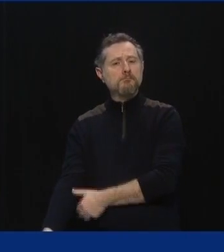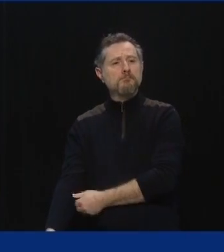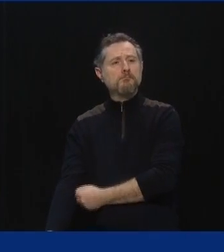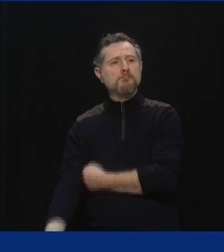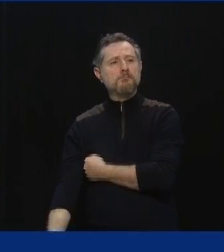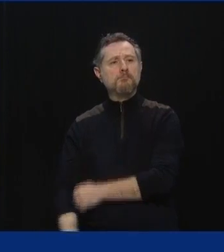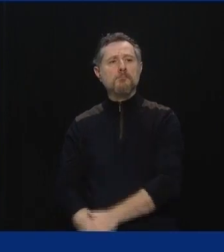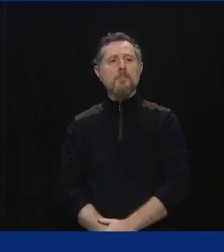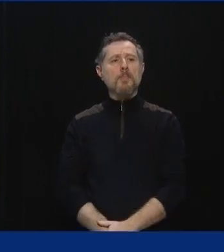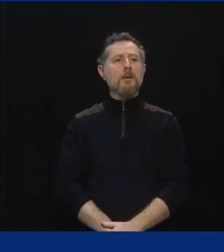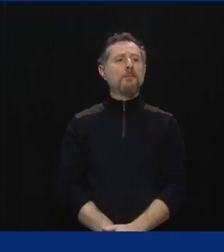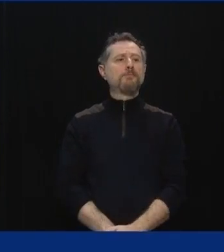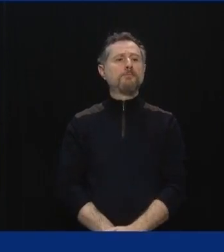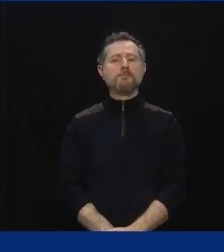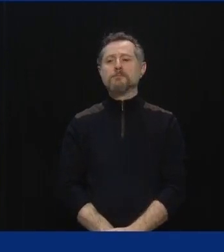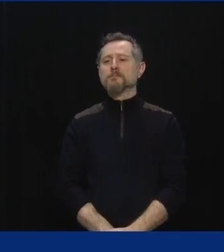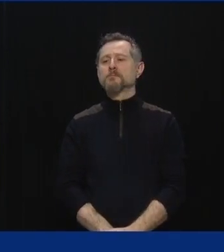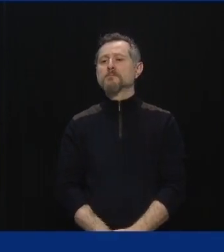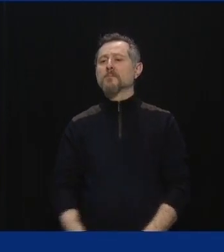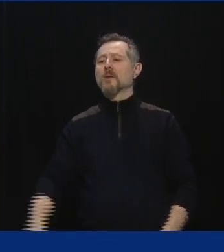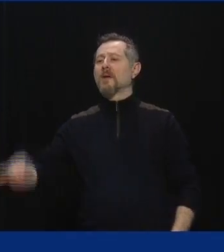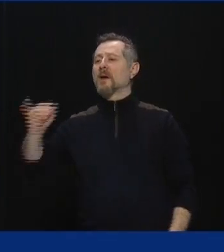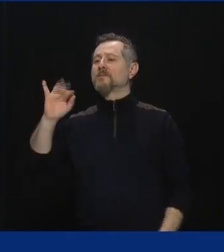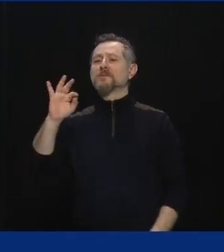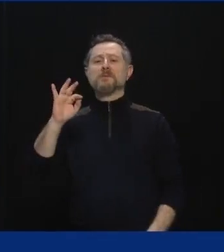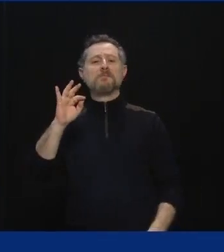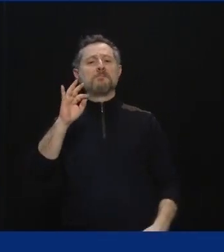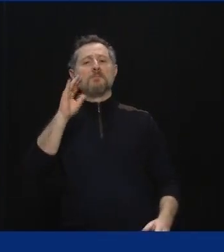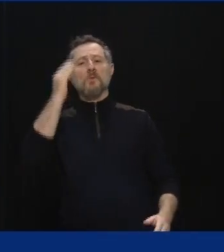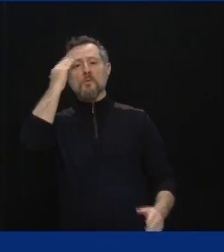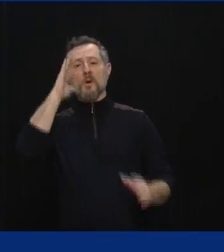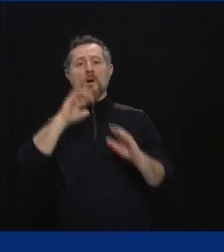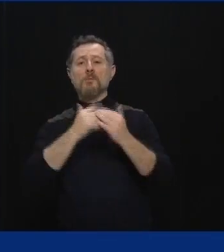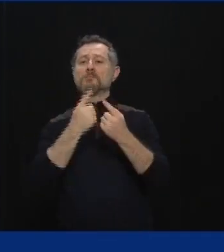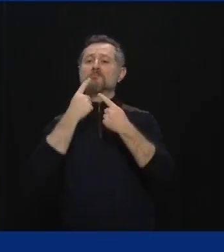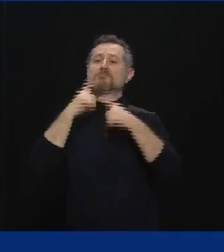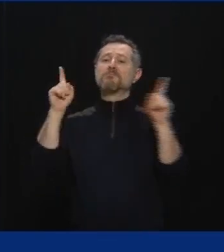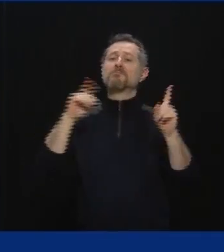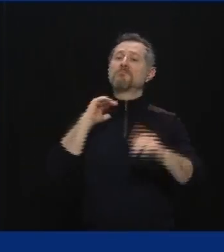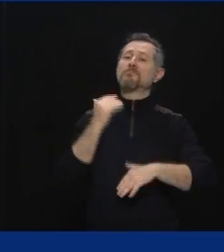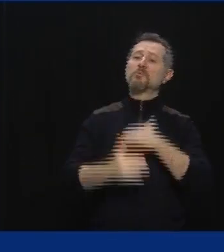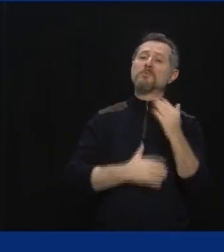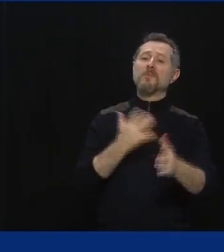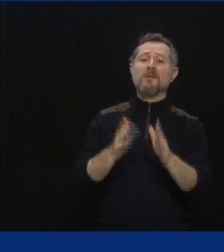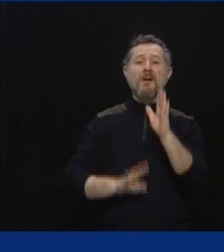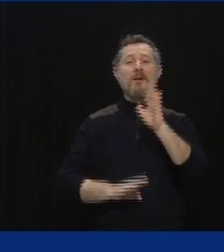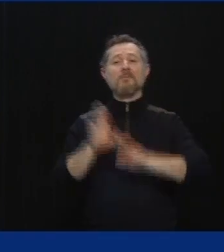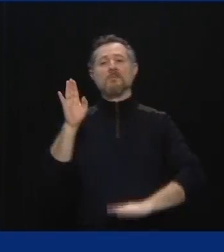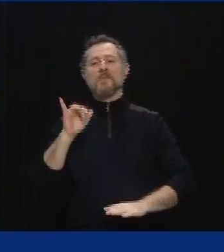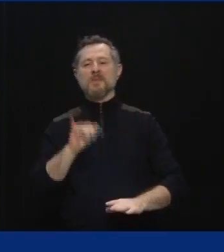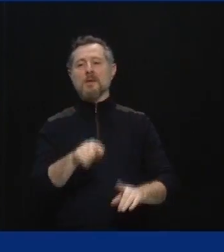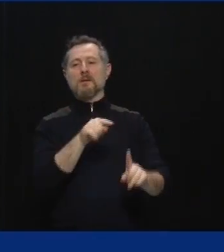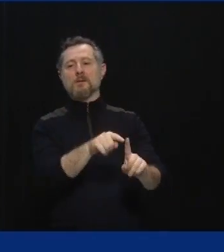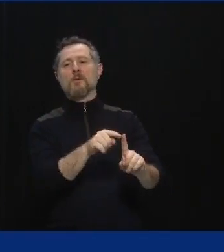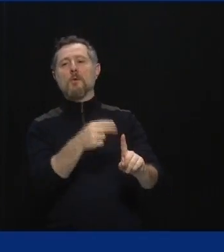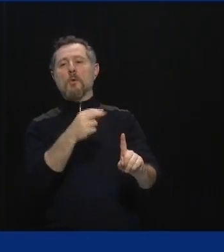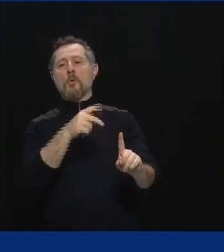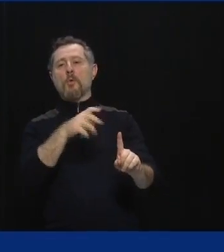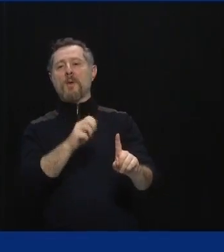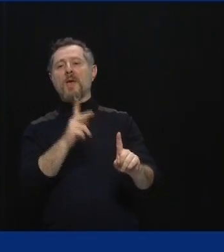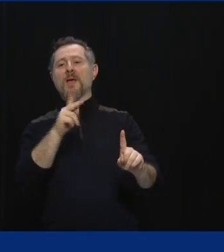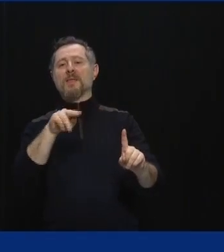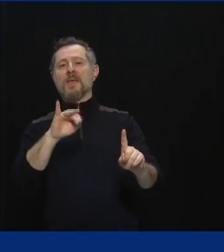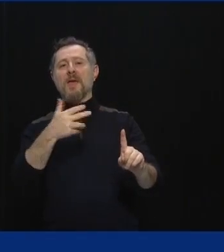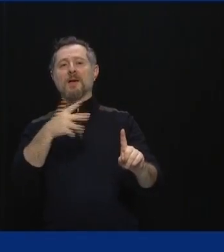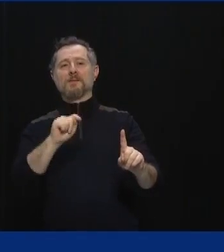If there's anybody that knows how to get things done and develop things, it's Hope Knight.